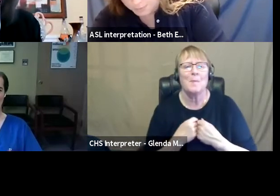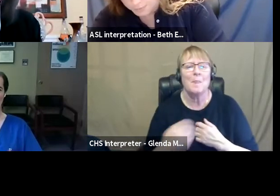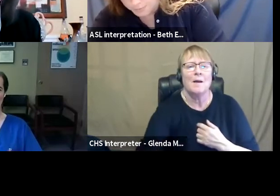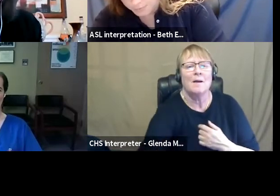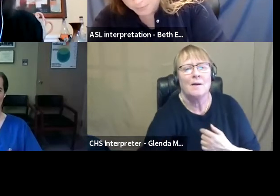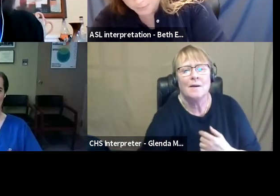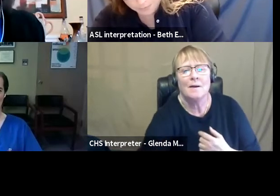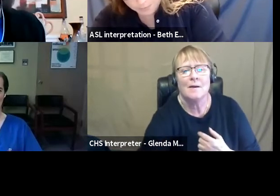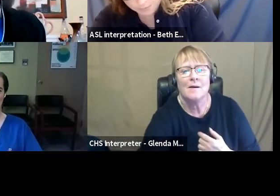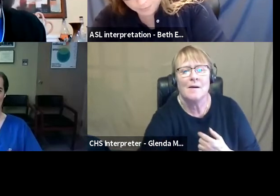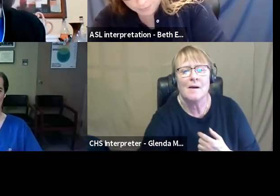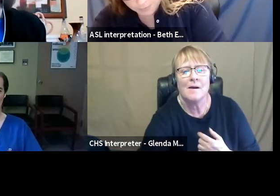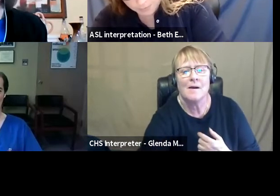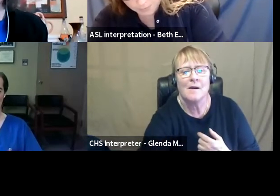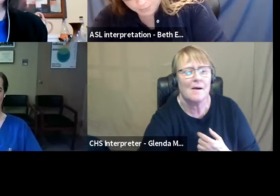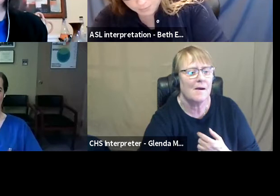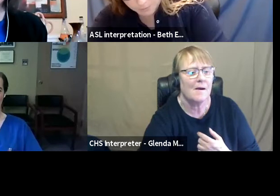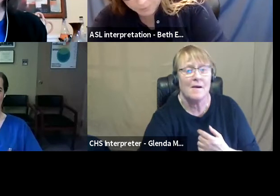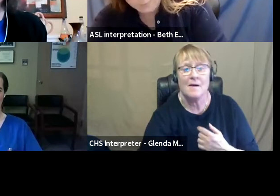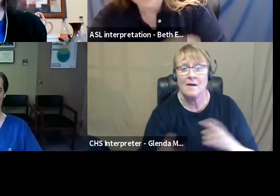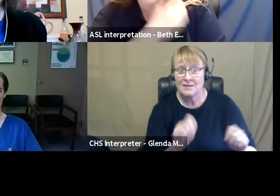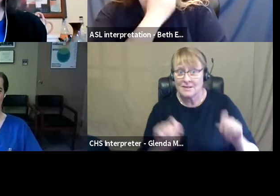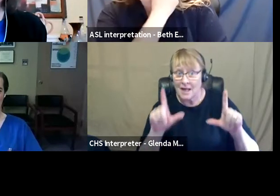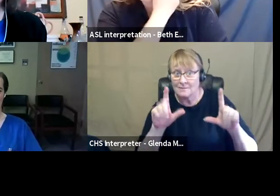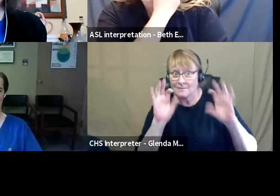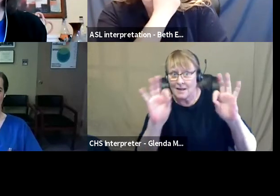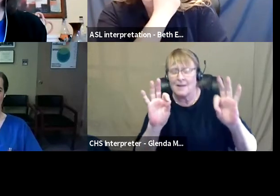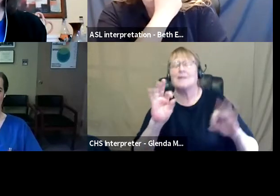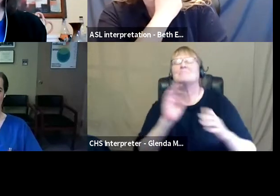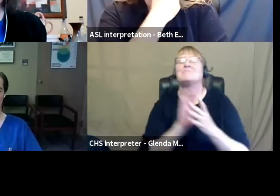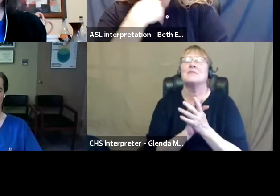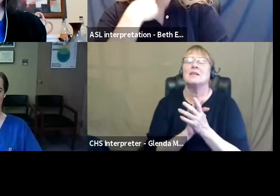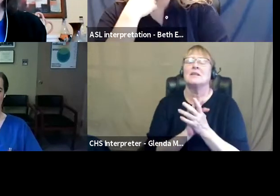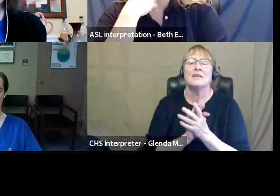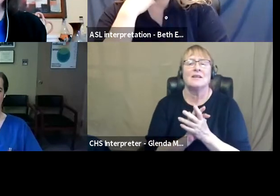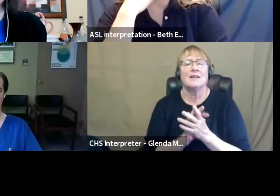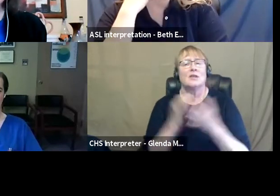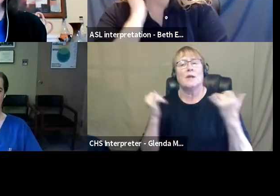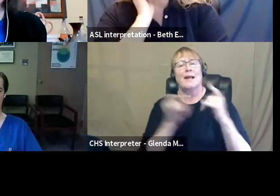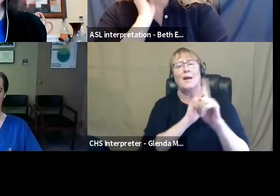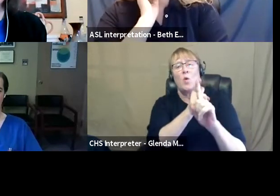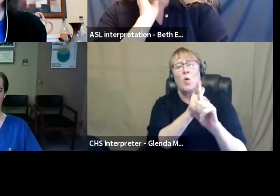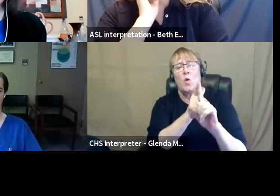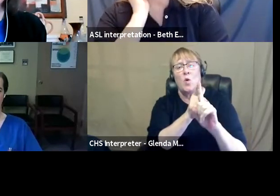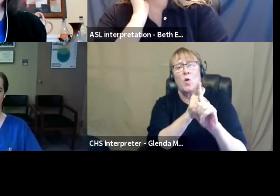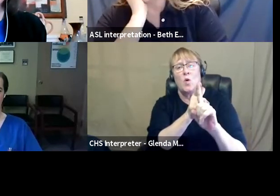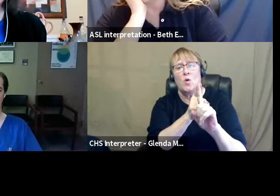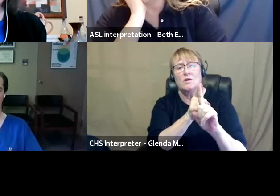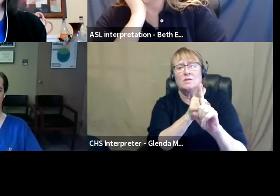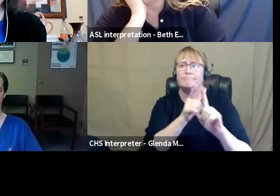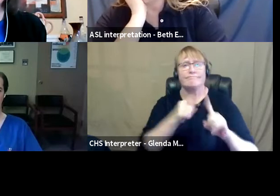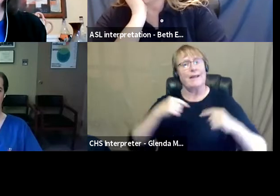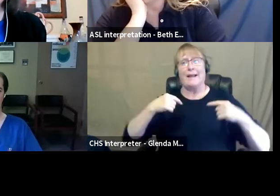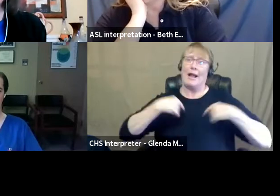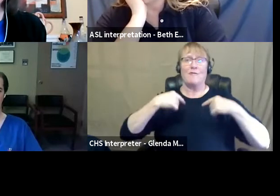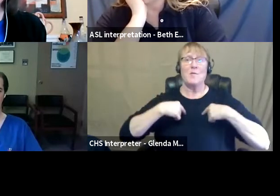know if you can put the slides up. Perfect. So what I really wanted to do today was to speak about the things I'd want to know if I was going